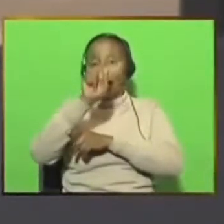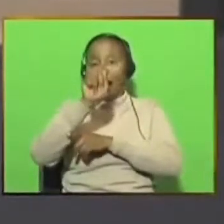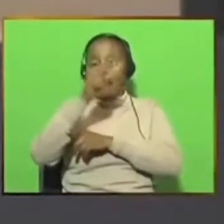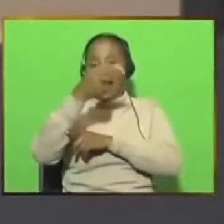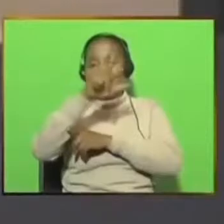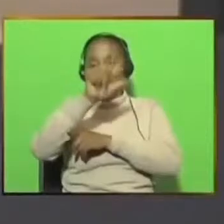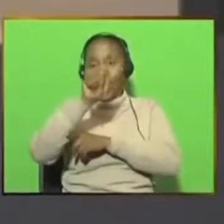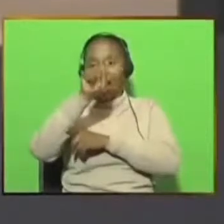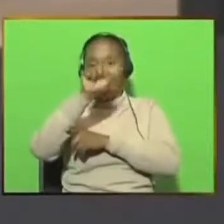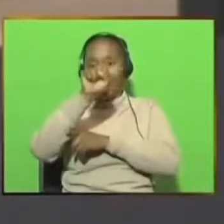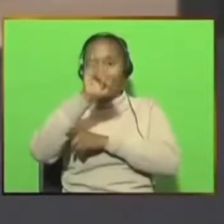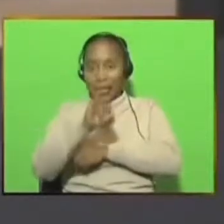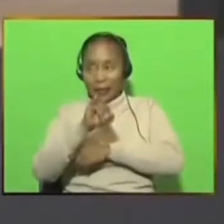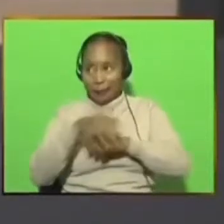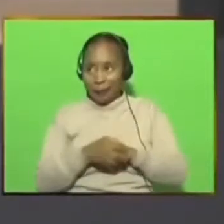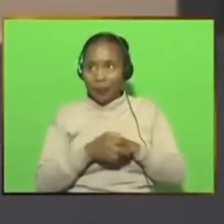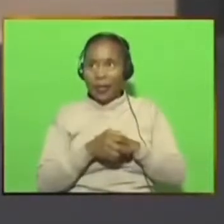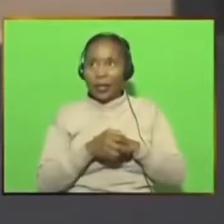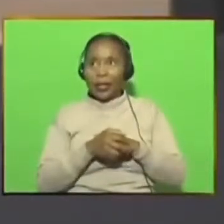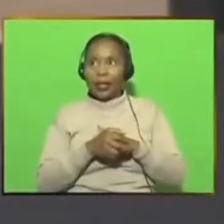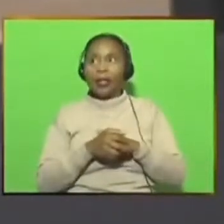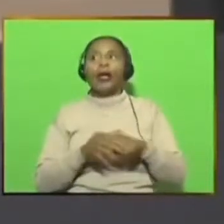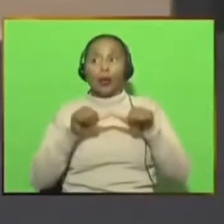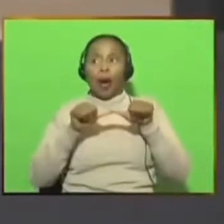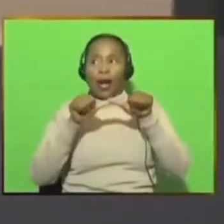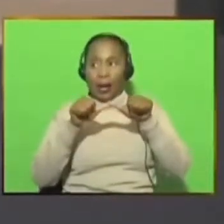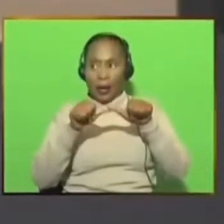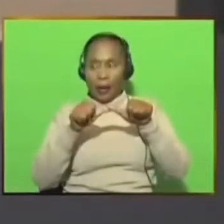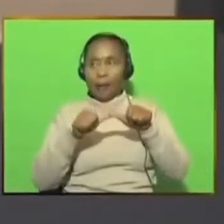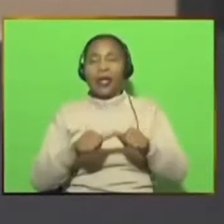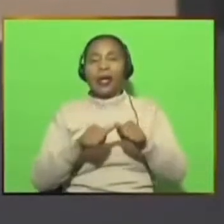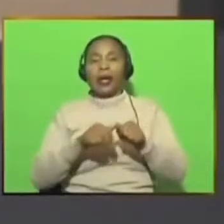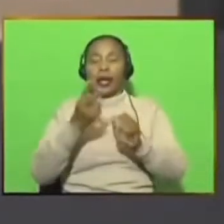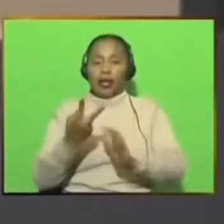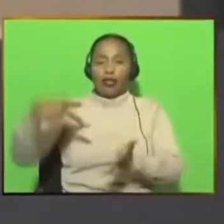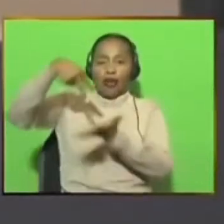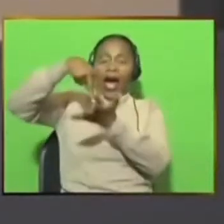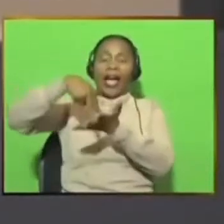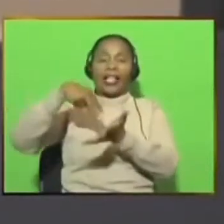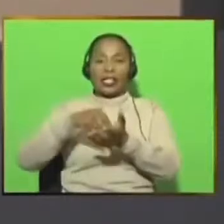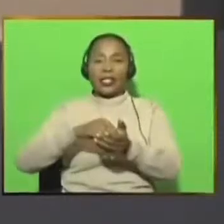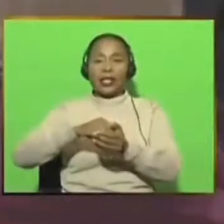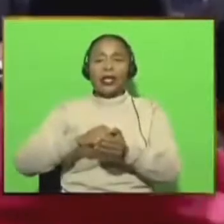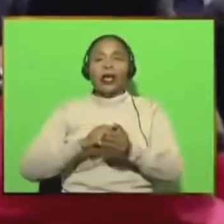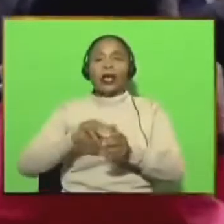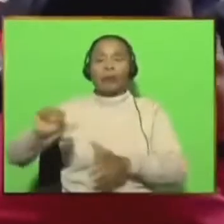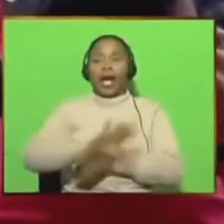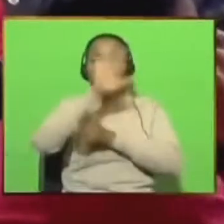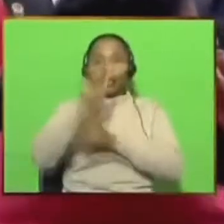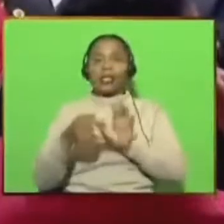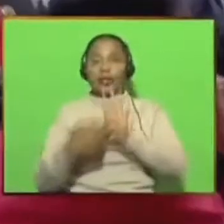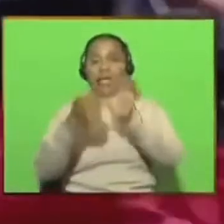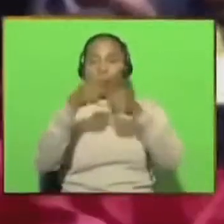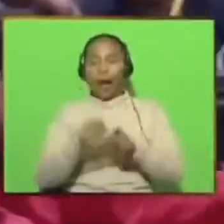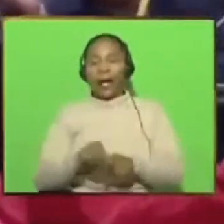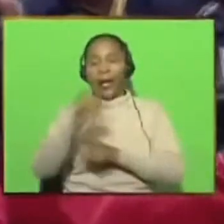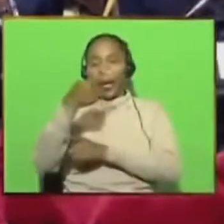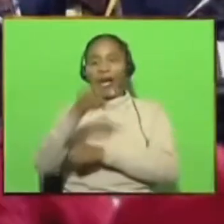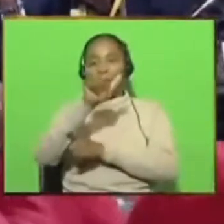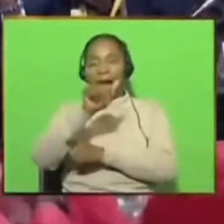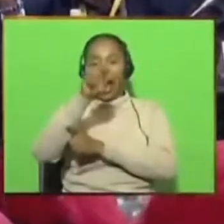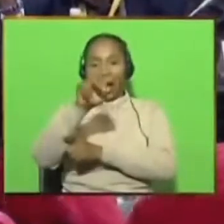you. Thank you very much. Chief Justice. Chief Justice. Chief Justice. Yeah,